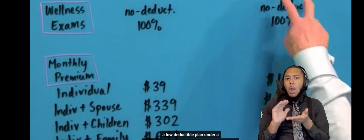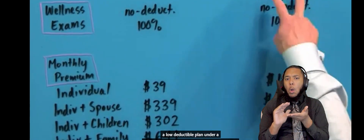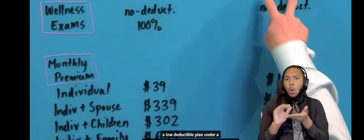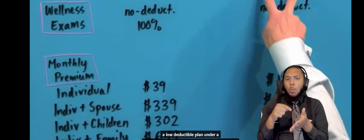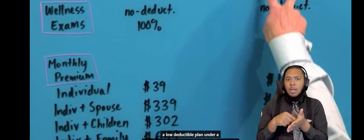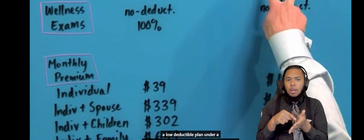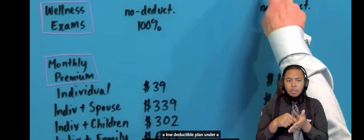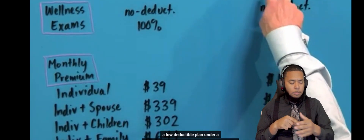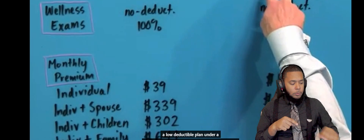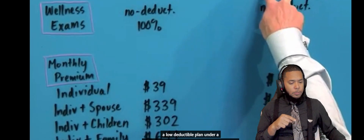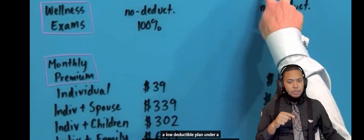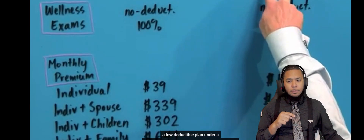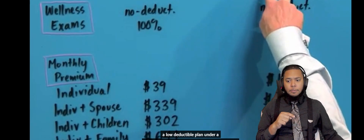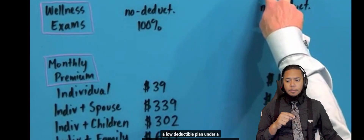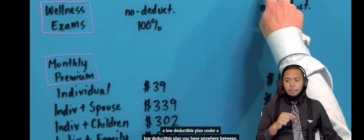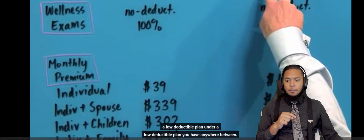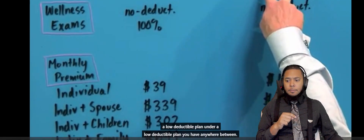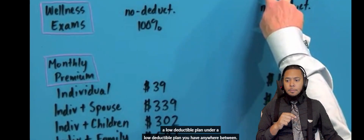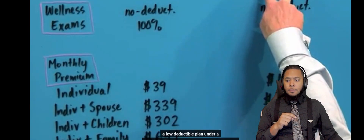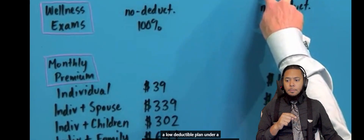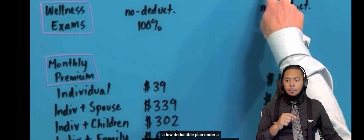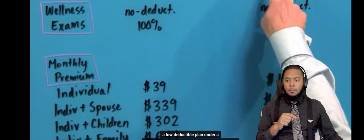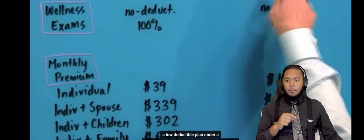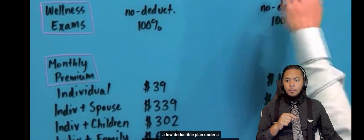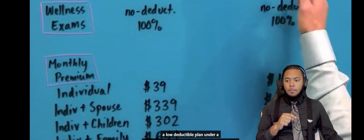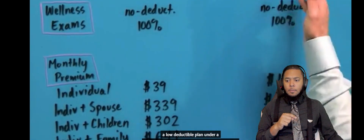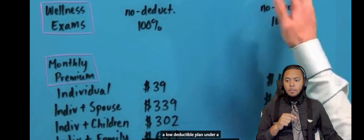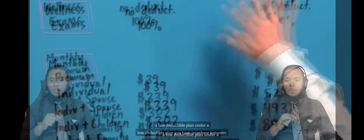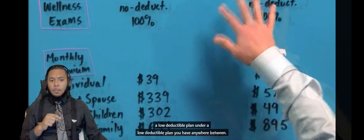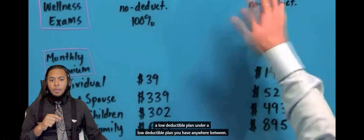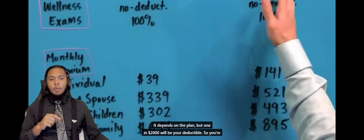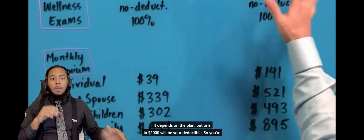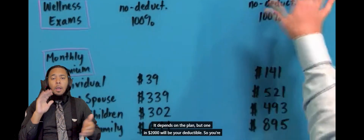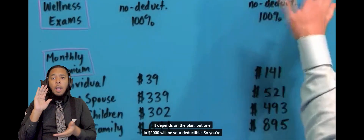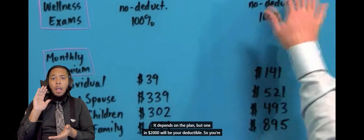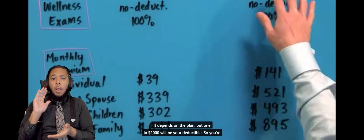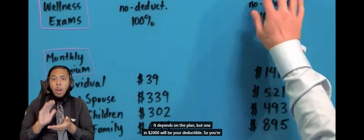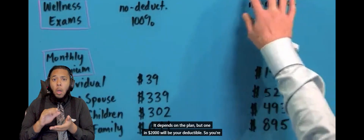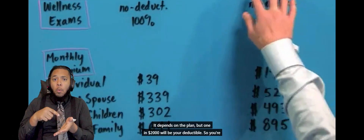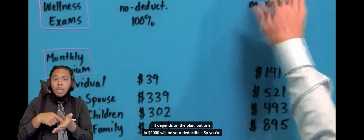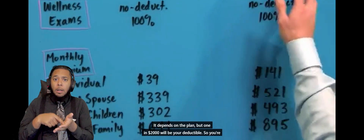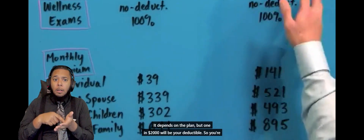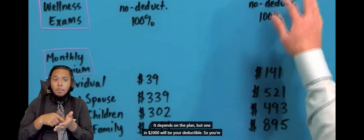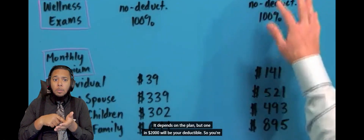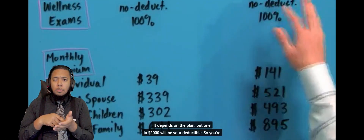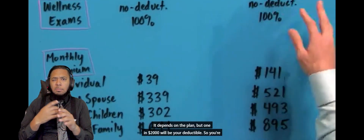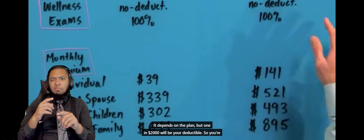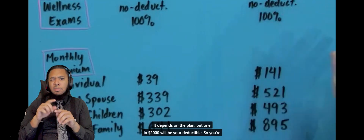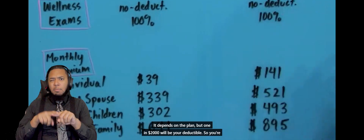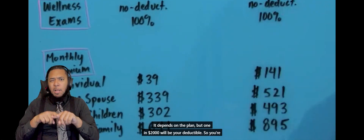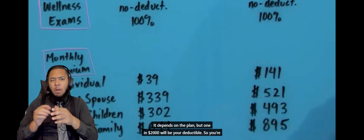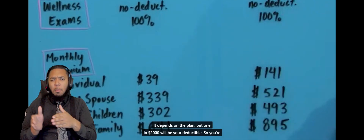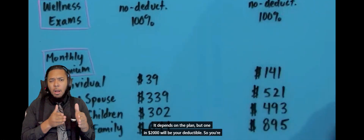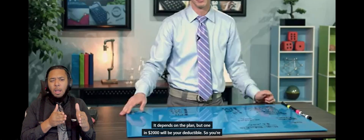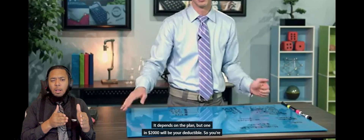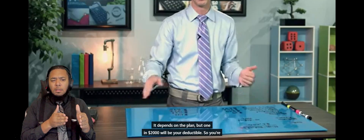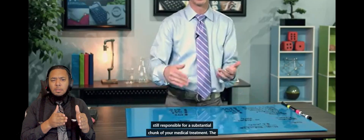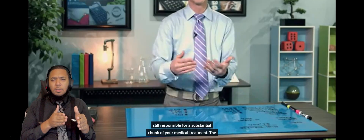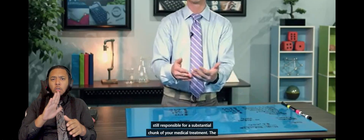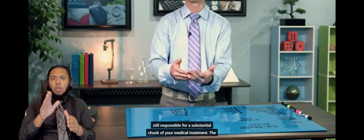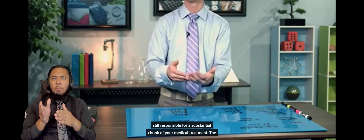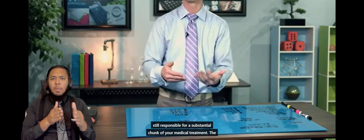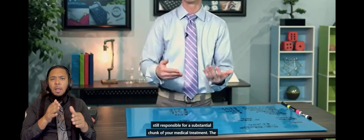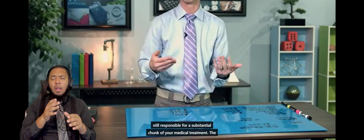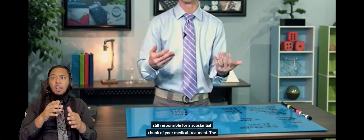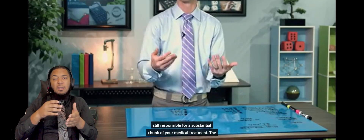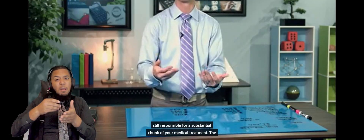under a low deductible plan you have anywhere between it depends on the plan but one in two thousand dollars will be your deductible so